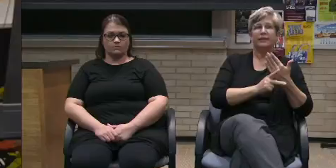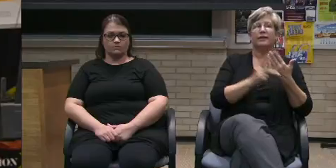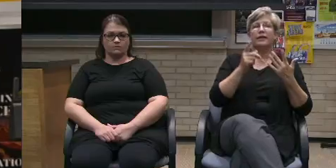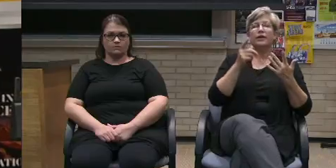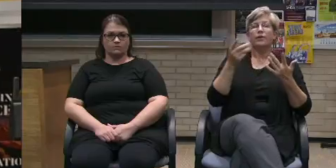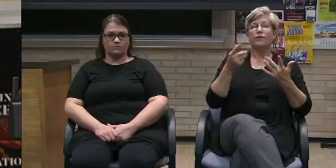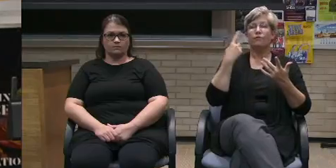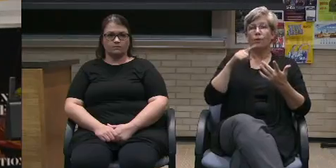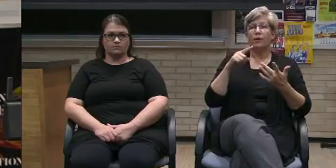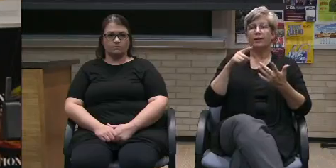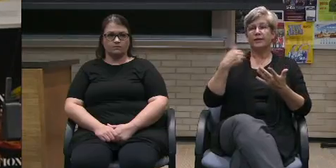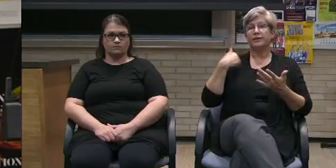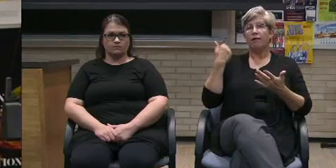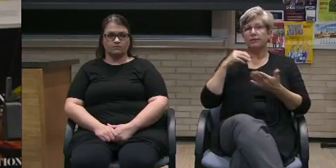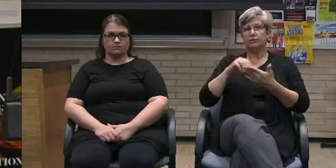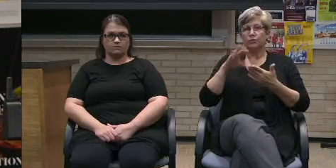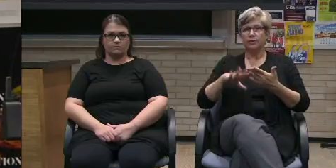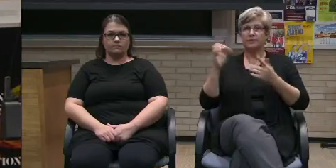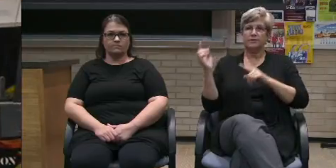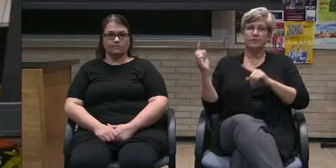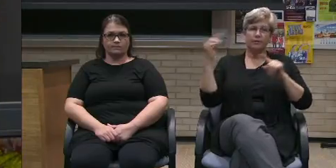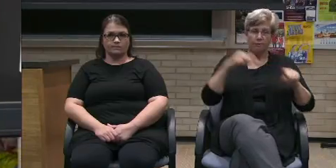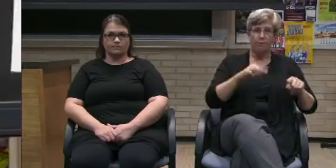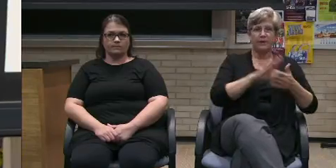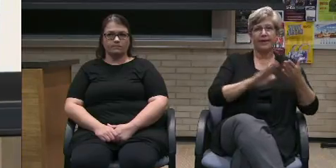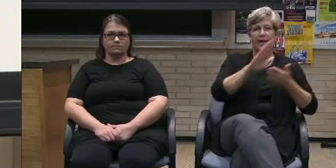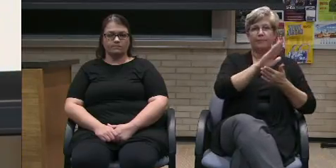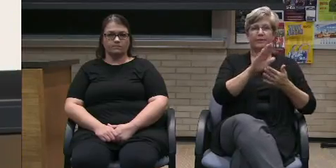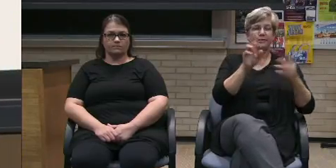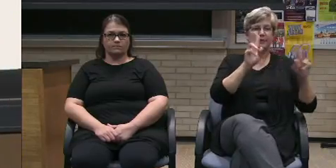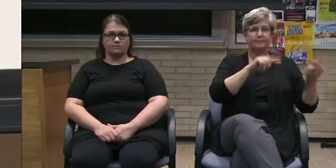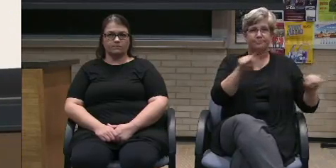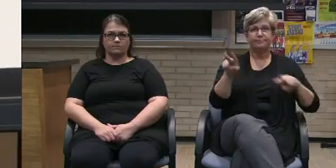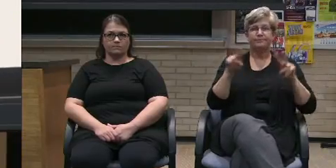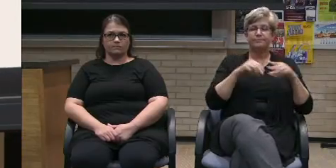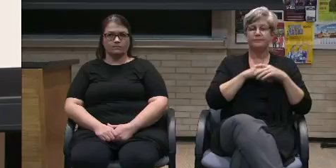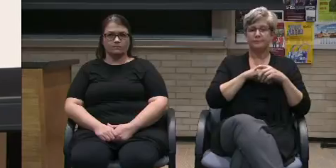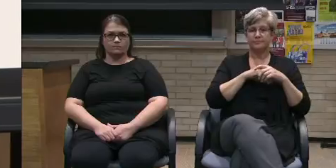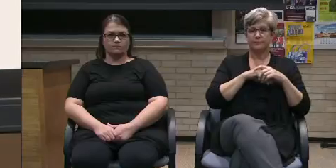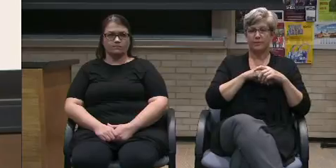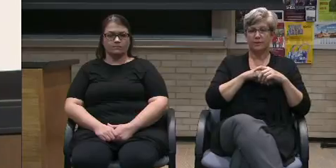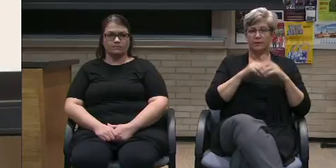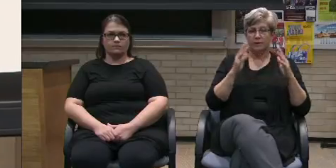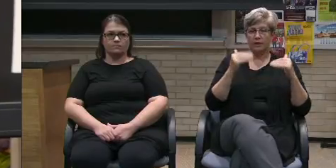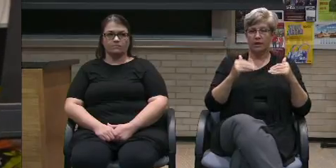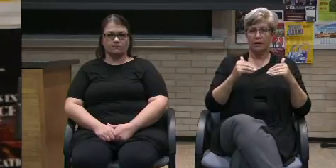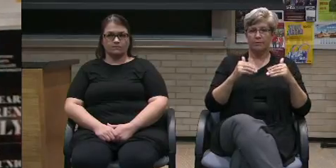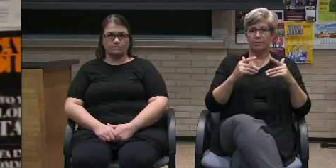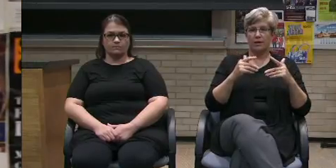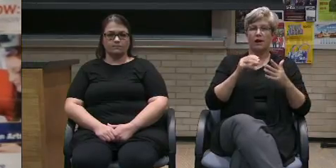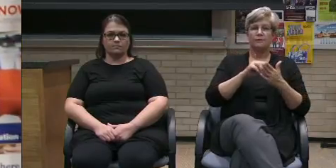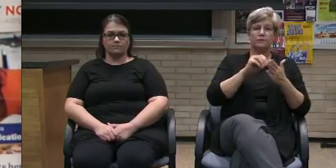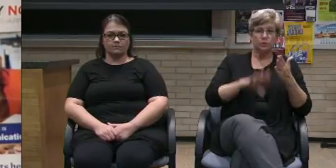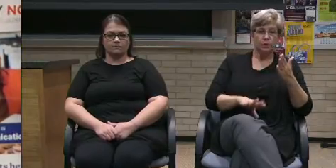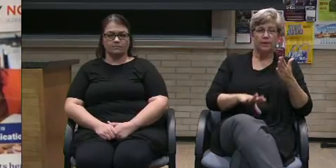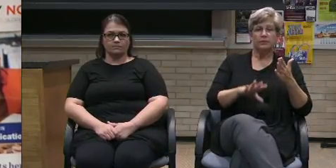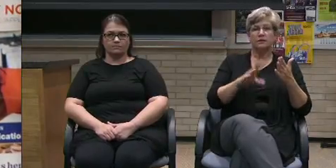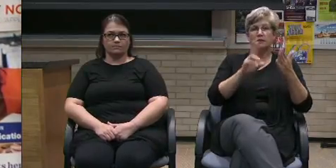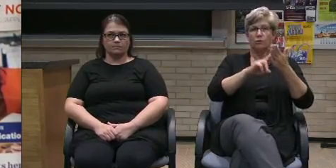on campus. Students first. I didn't there have anything to speak to enrollment, retention, graduation, placement. The